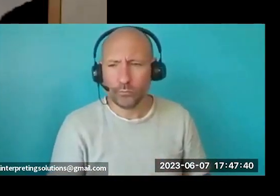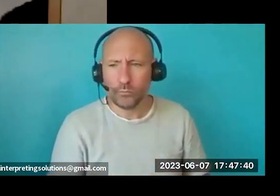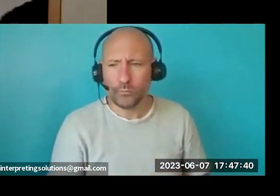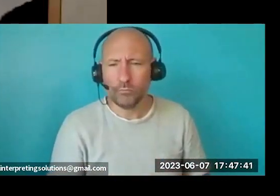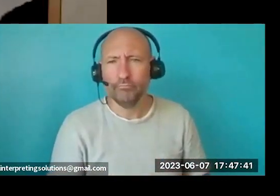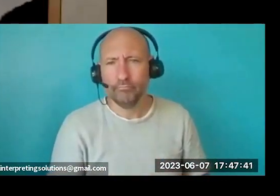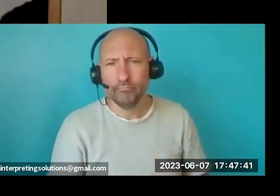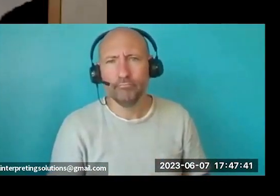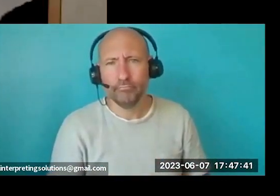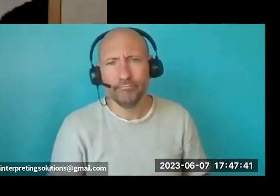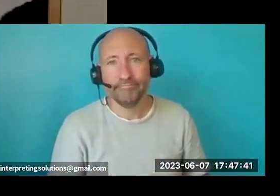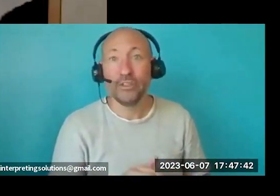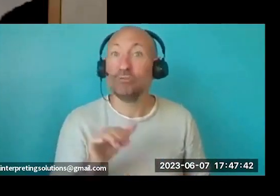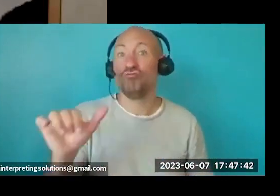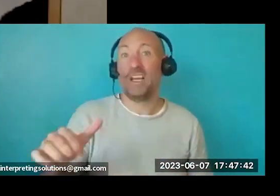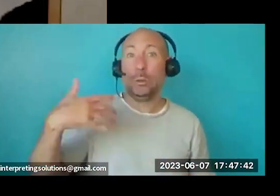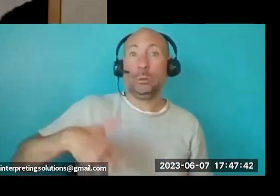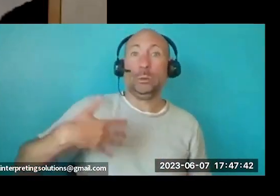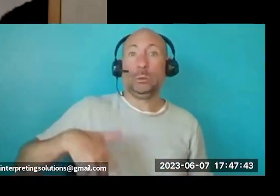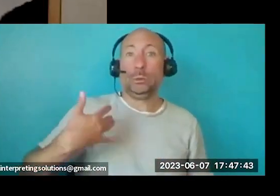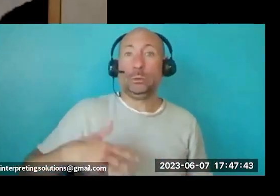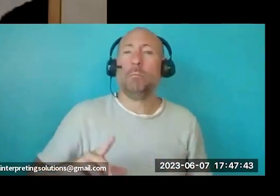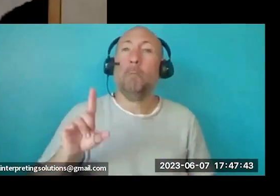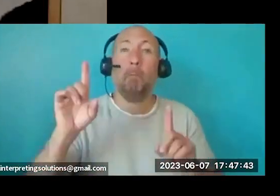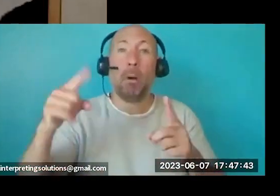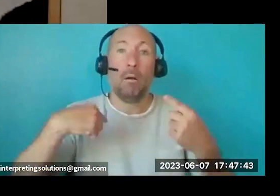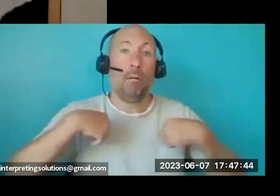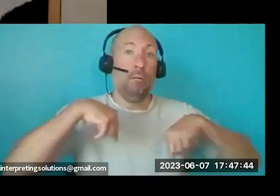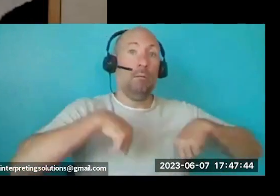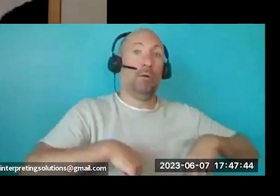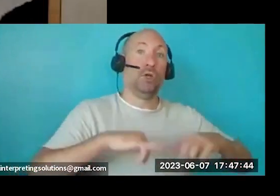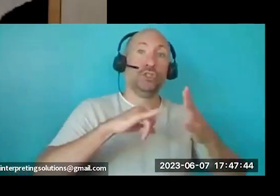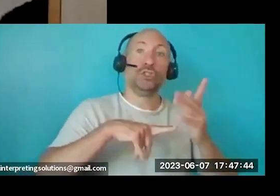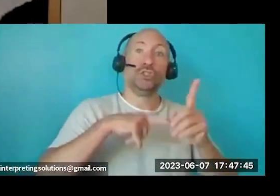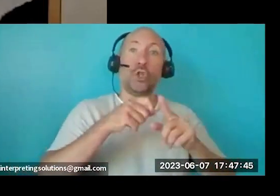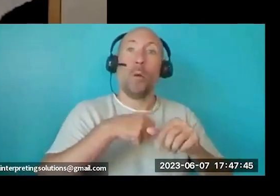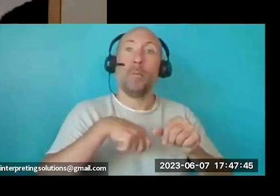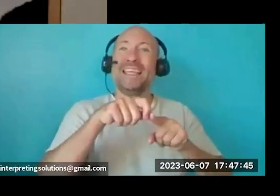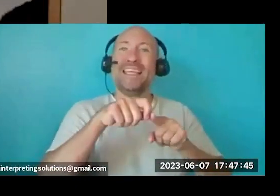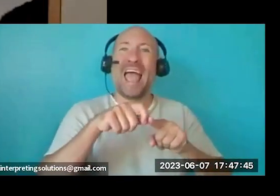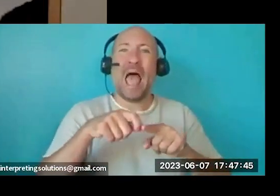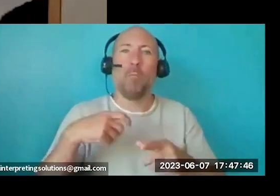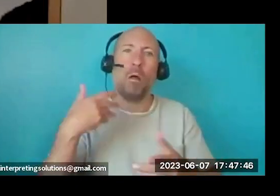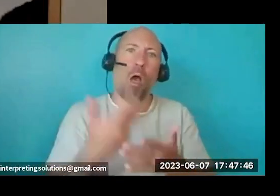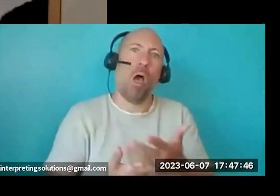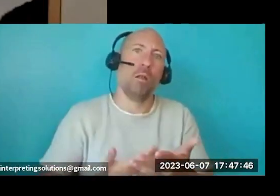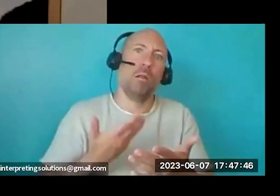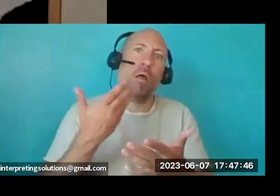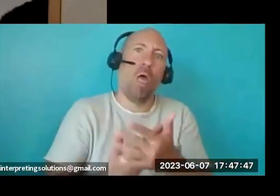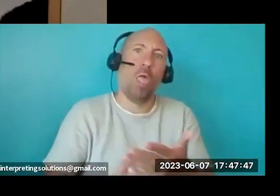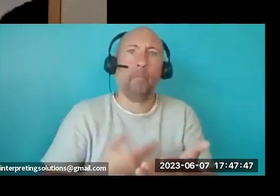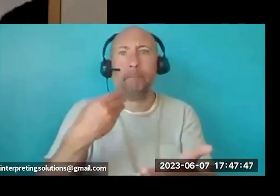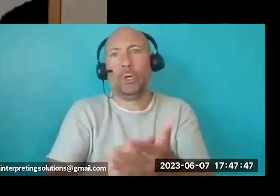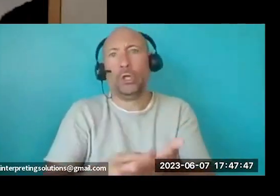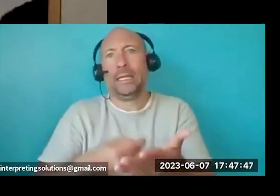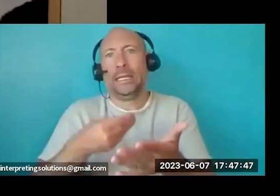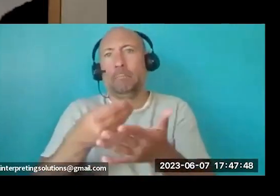yes, it is expensive, but I think Stopgap really tries to not go on about that actually and talk a lot about money,